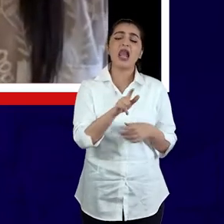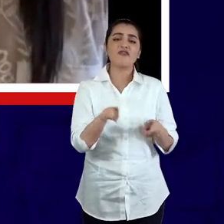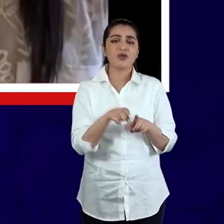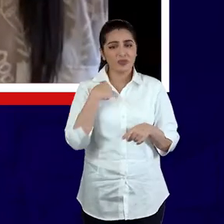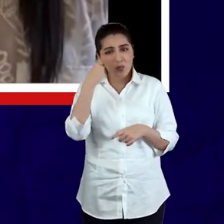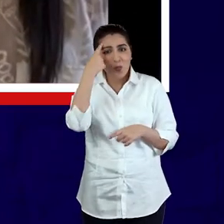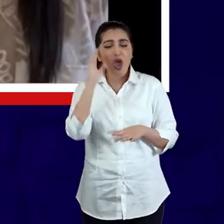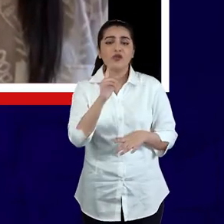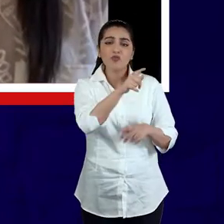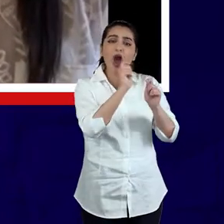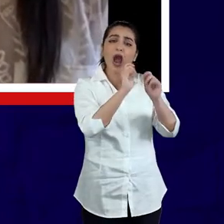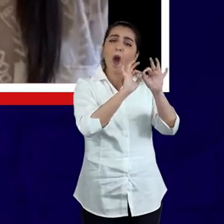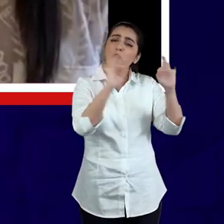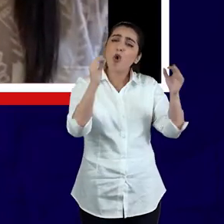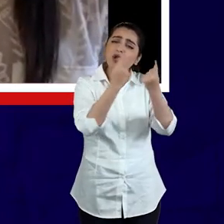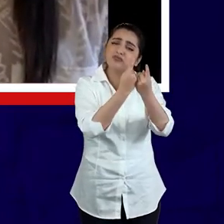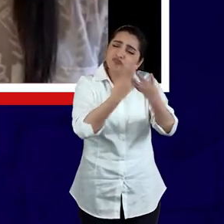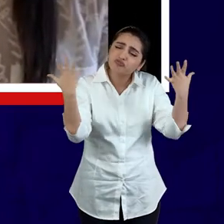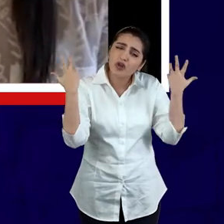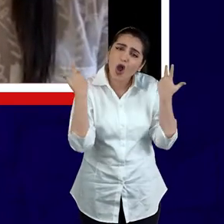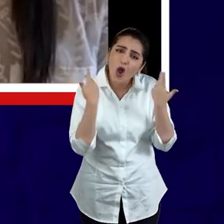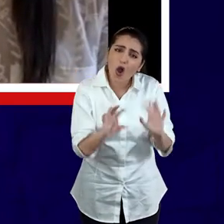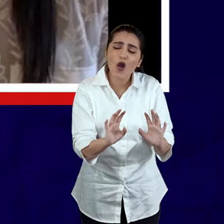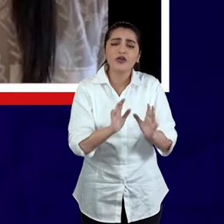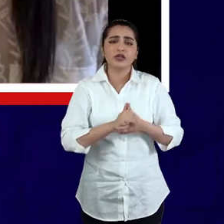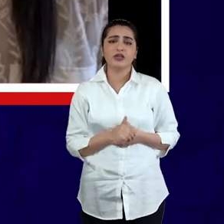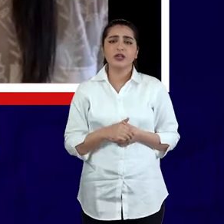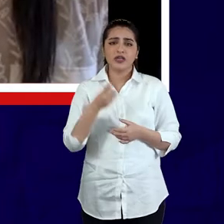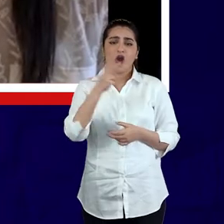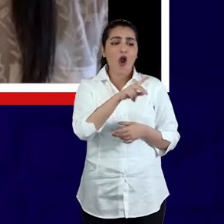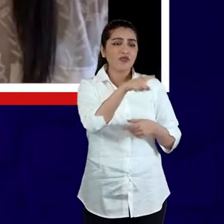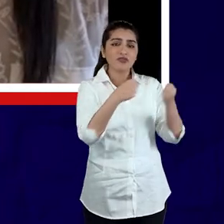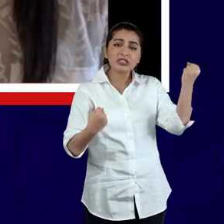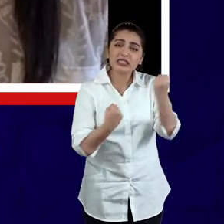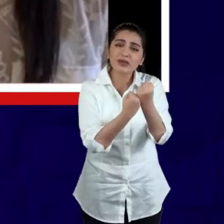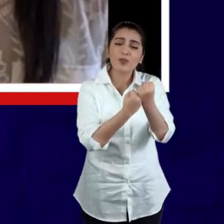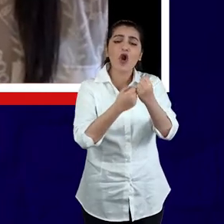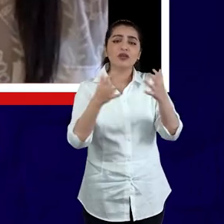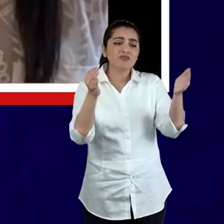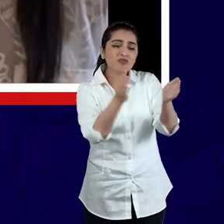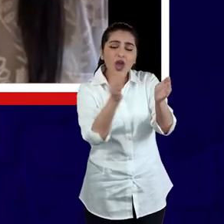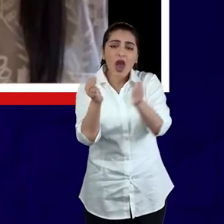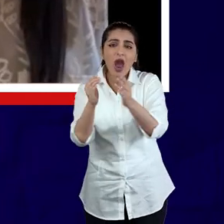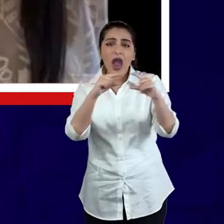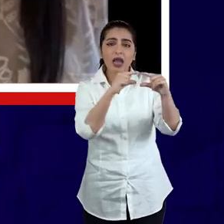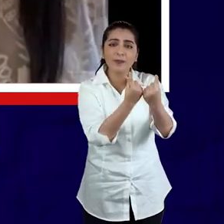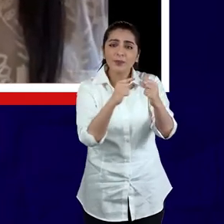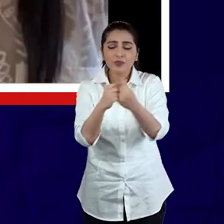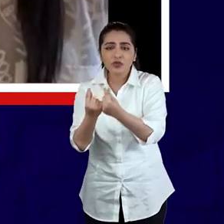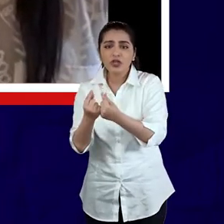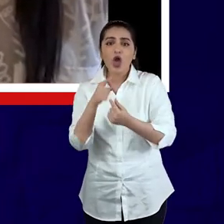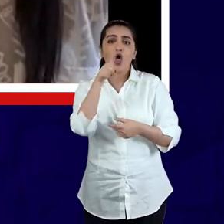that, you know, you've done so much work to try and support communities, but not just by offering